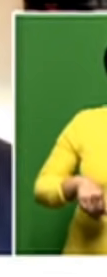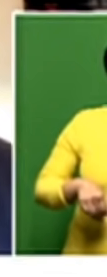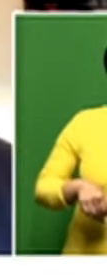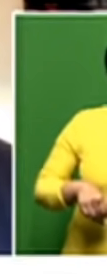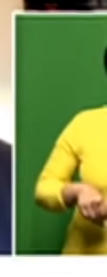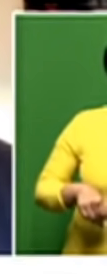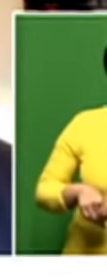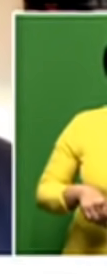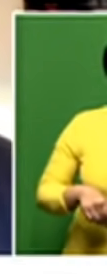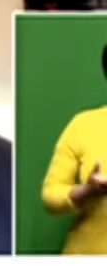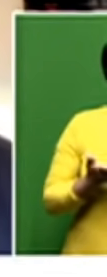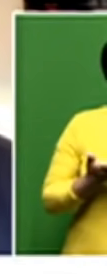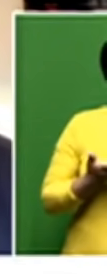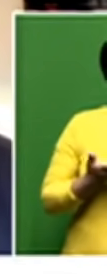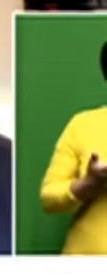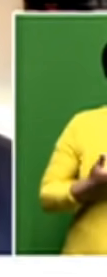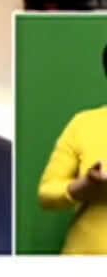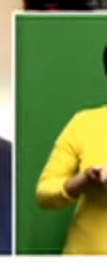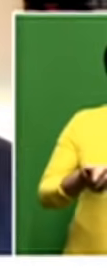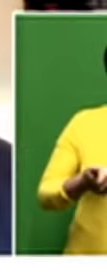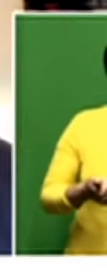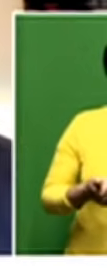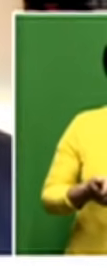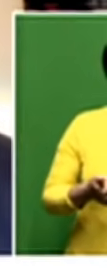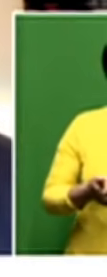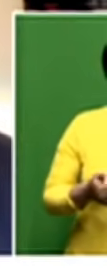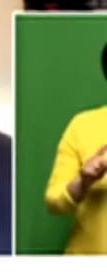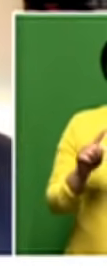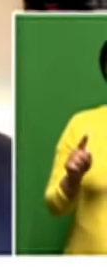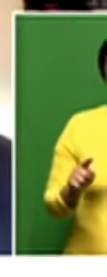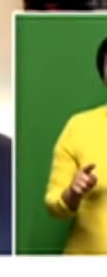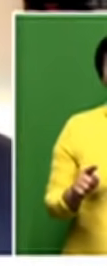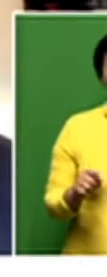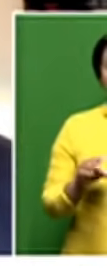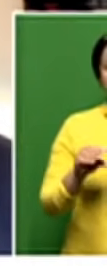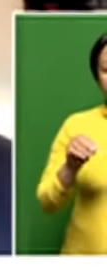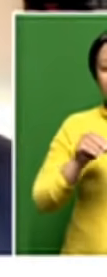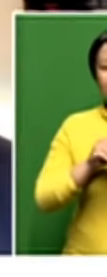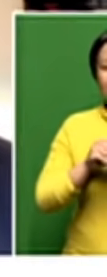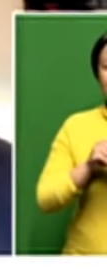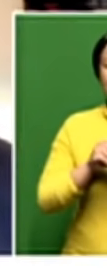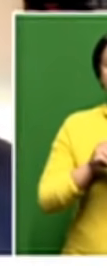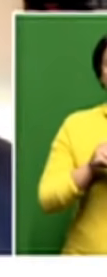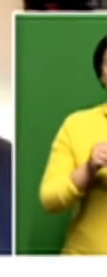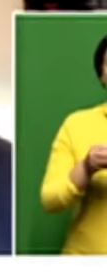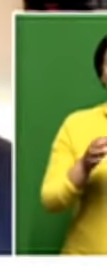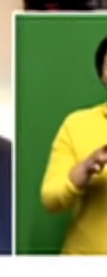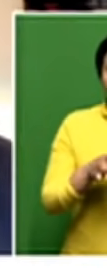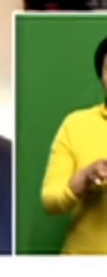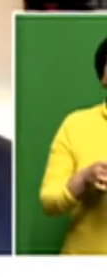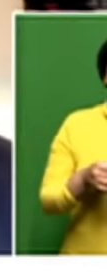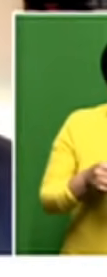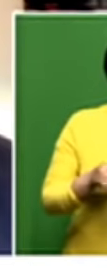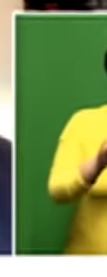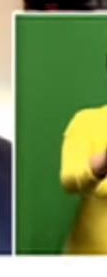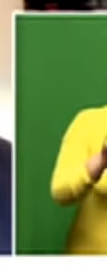they will be given a cash refund, unless, of course, they choose to say, I'll have a replacement product if there is one on the shelf. If I